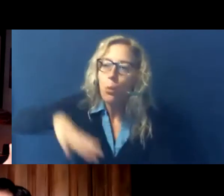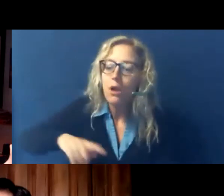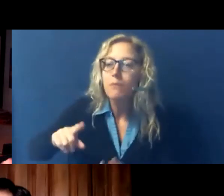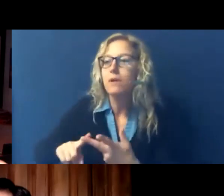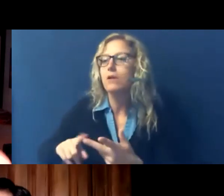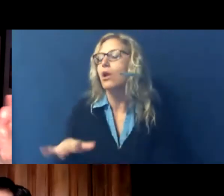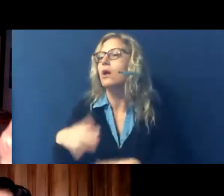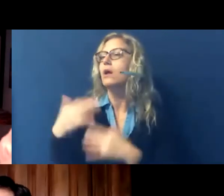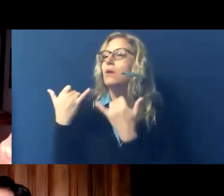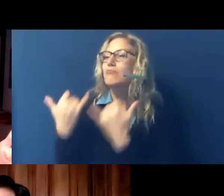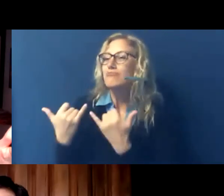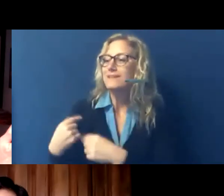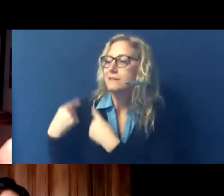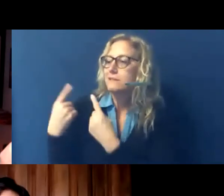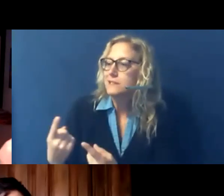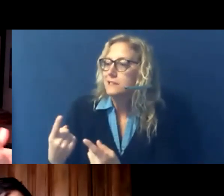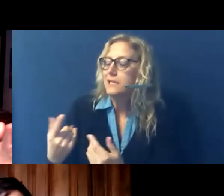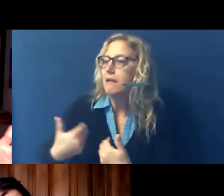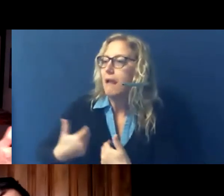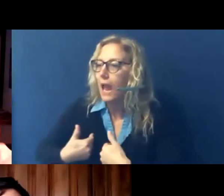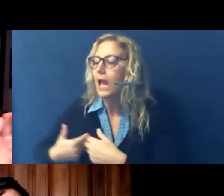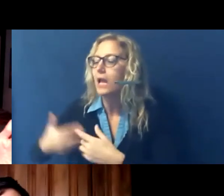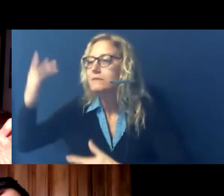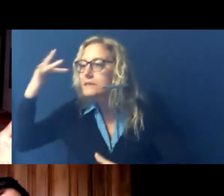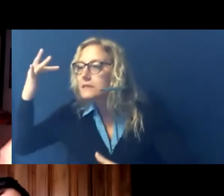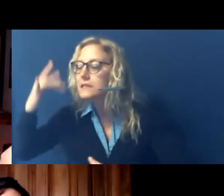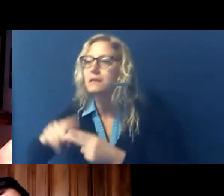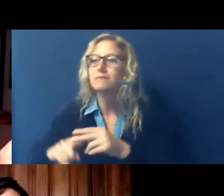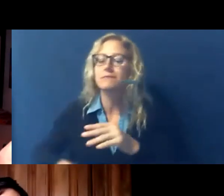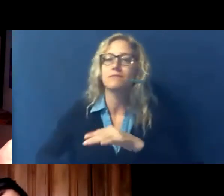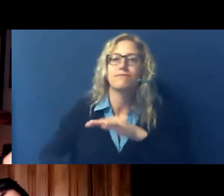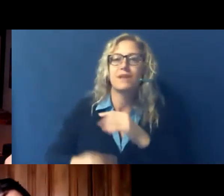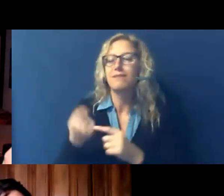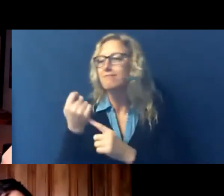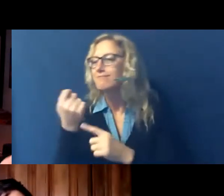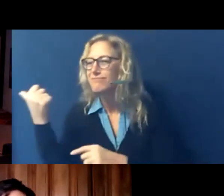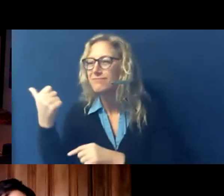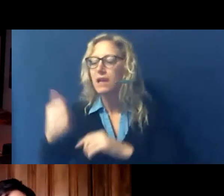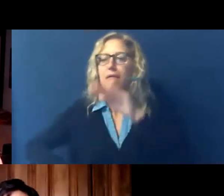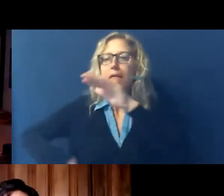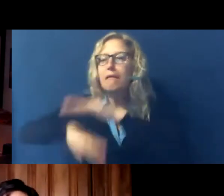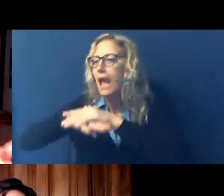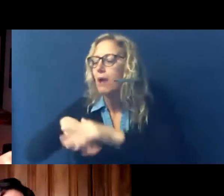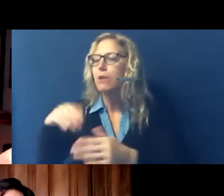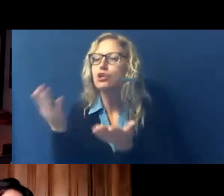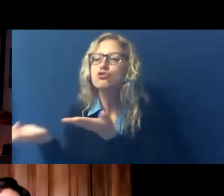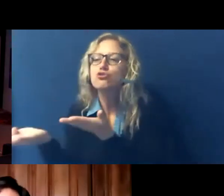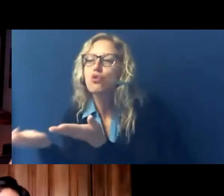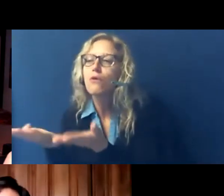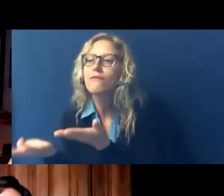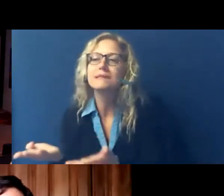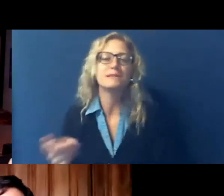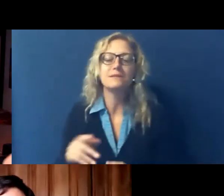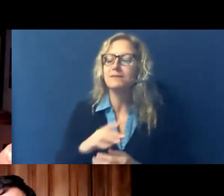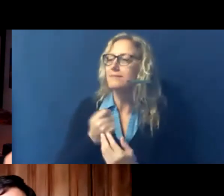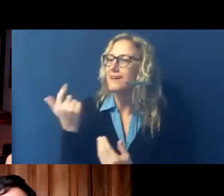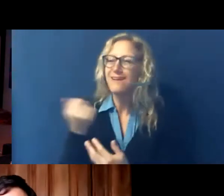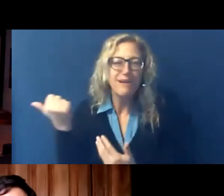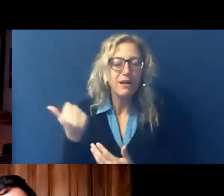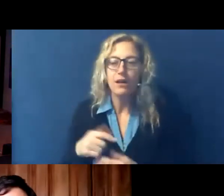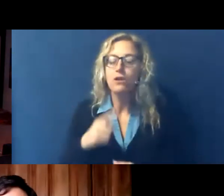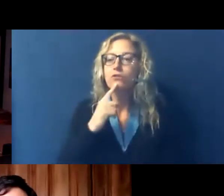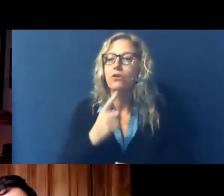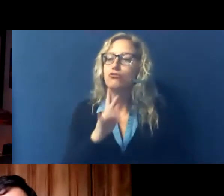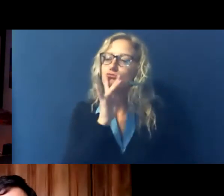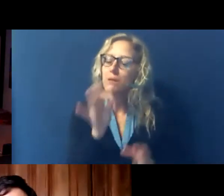pre-existing conditions, banning caps on how much services you can have. And so the brief talks about the